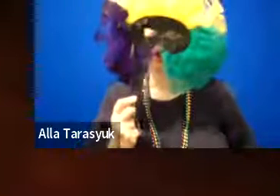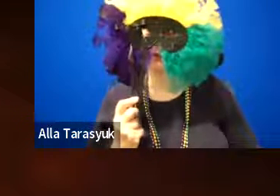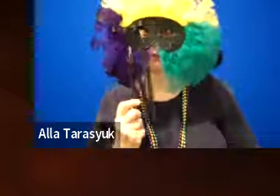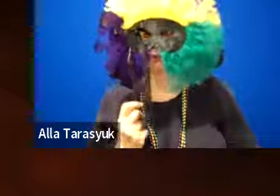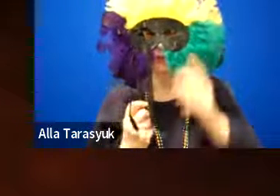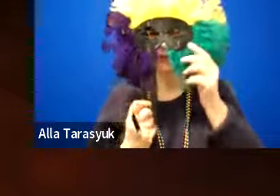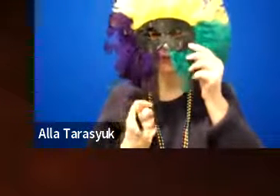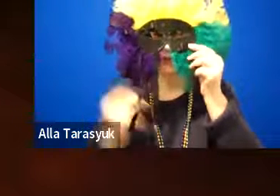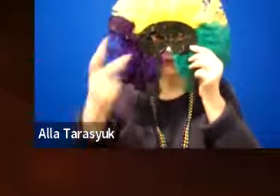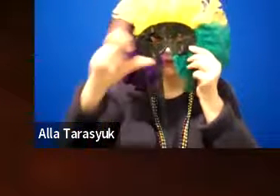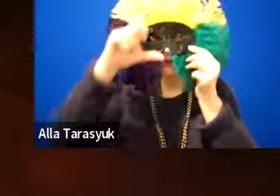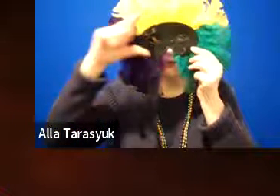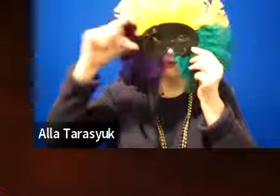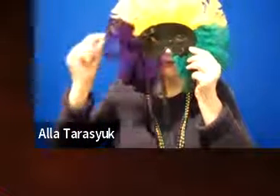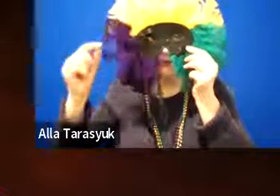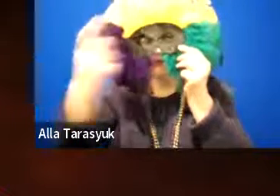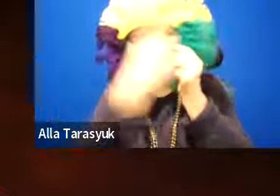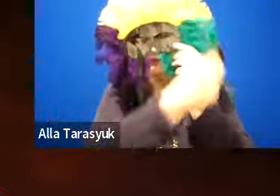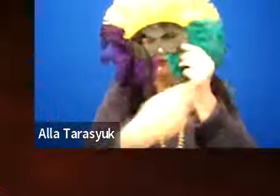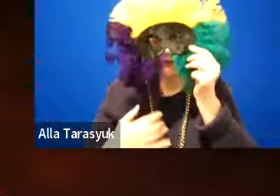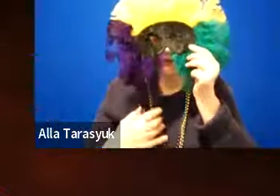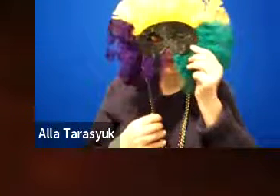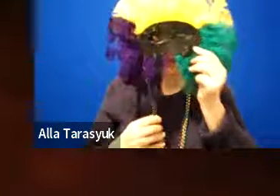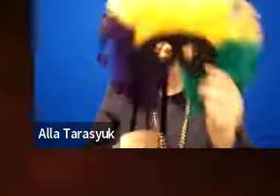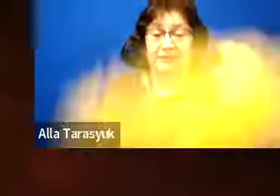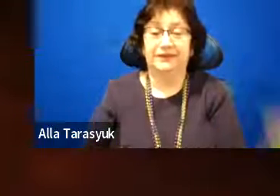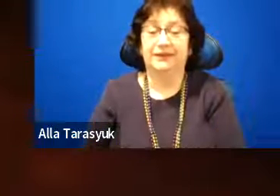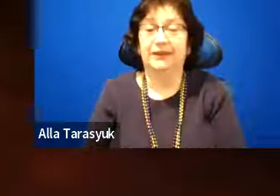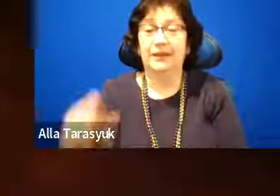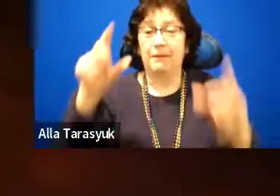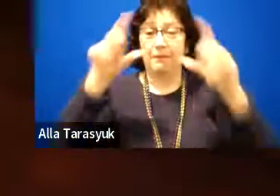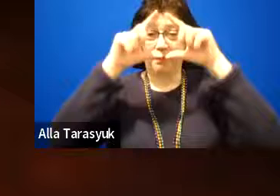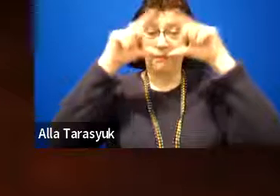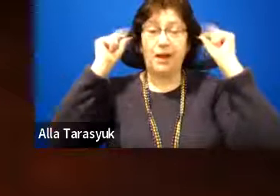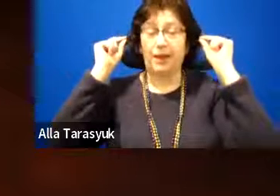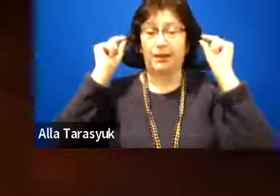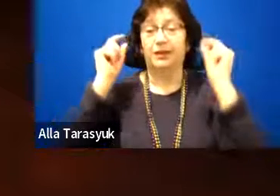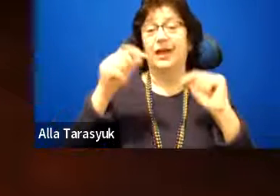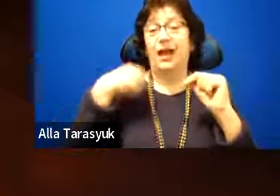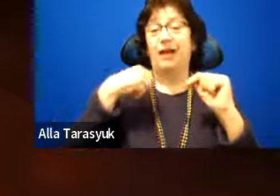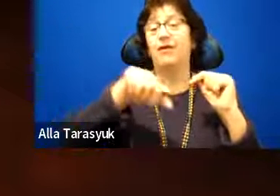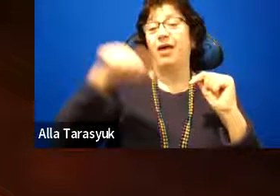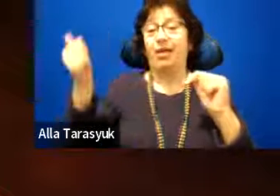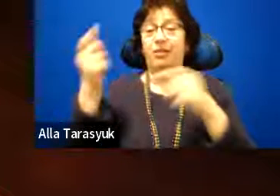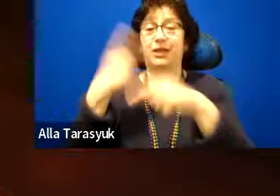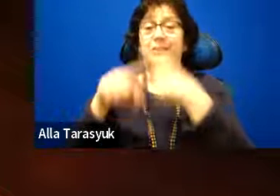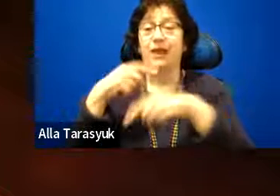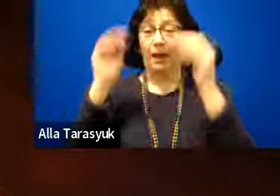Just like this one here, the shape of the mask, like you're outlining the shape of the mask. Mask.